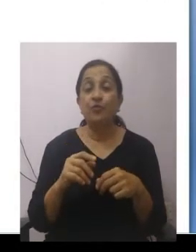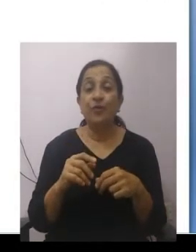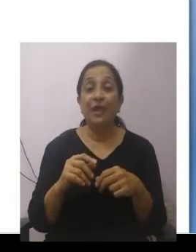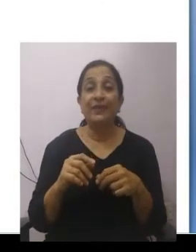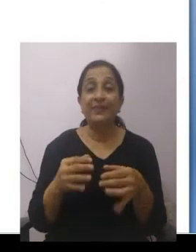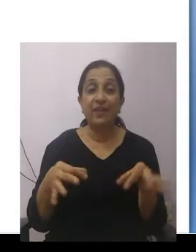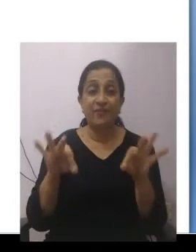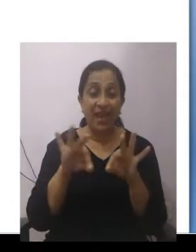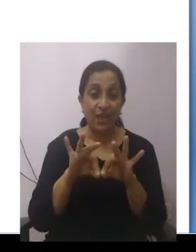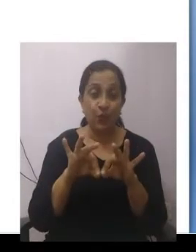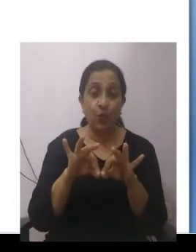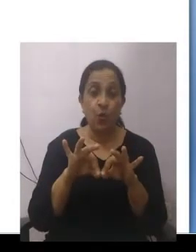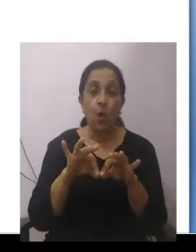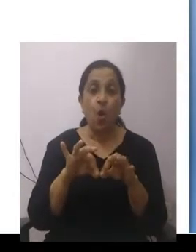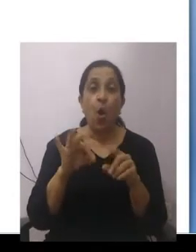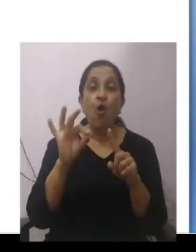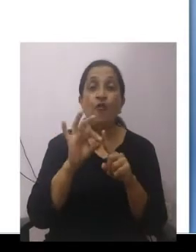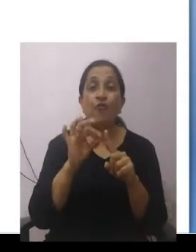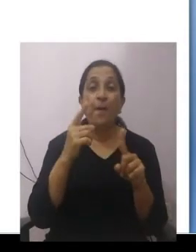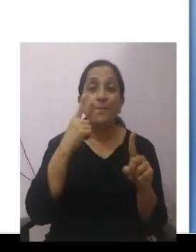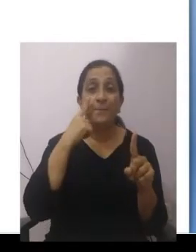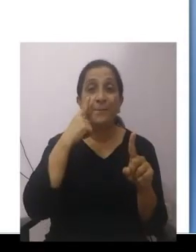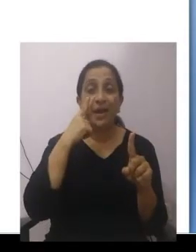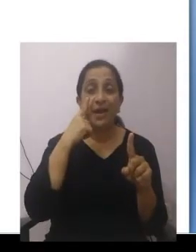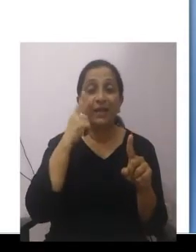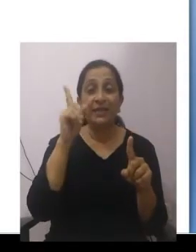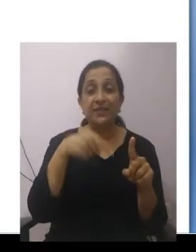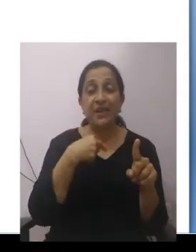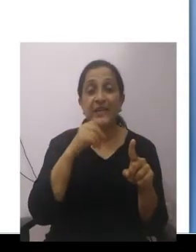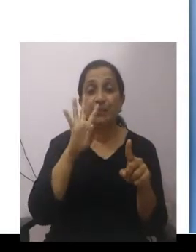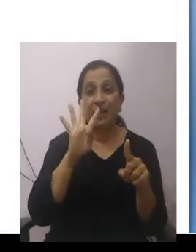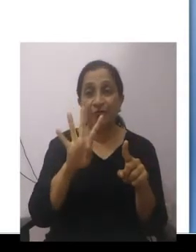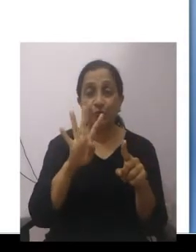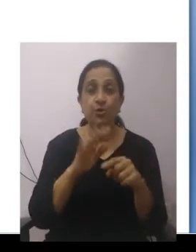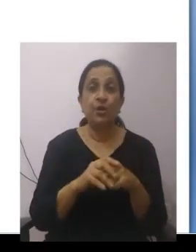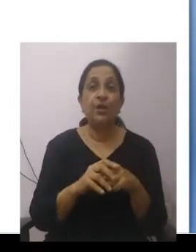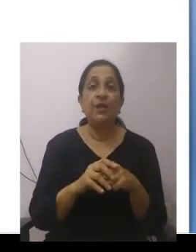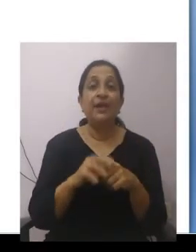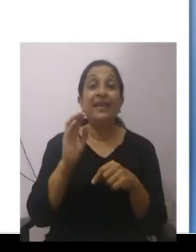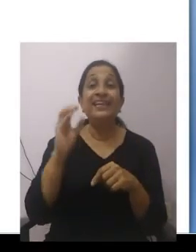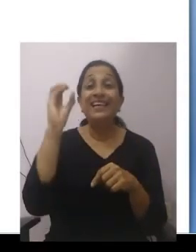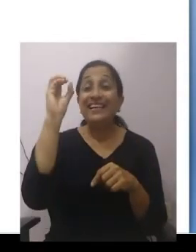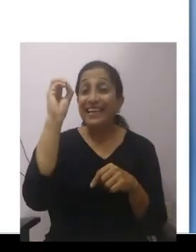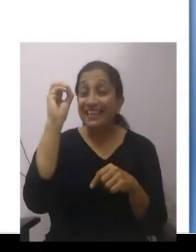What is the value of pi by 4 in degrees? Always remember